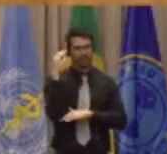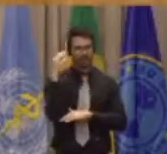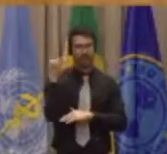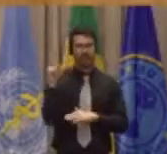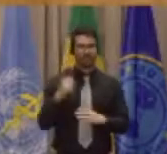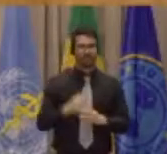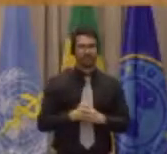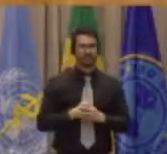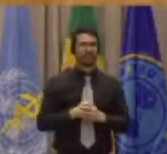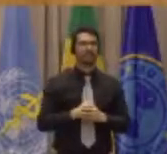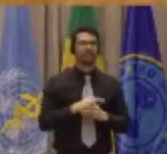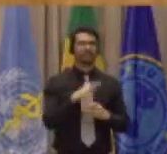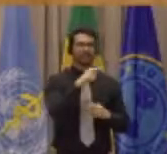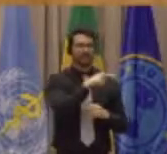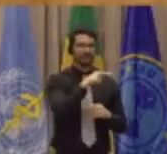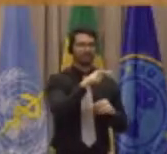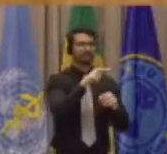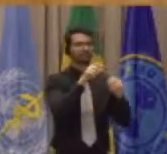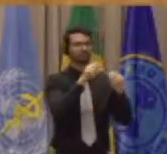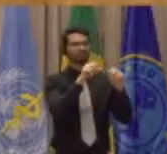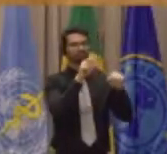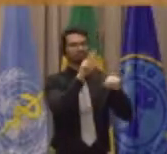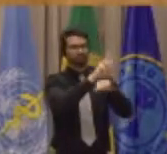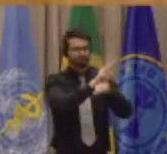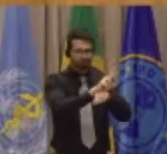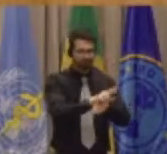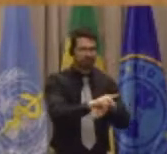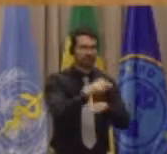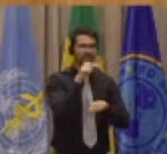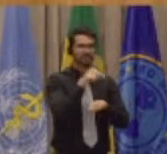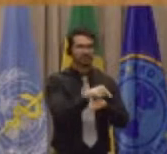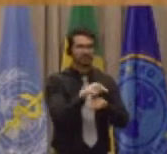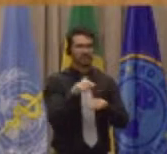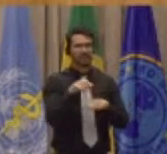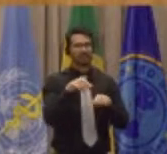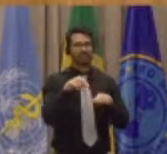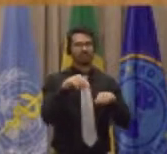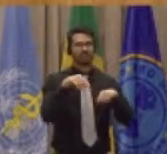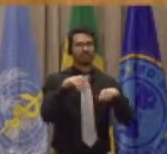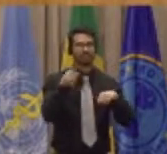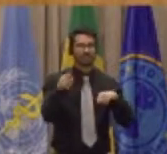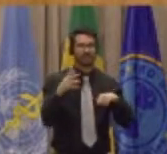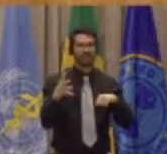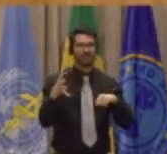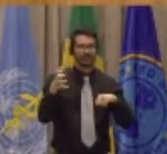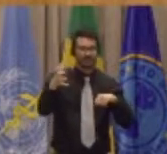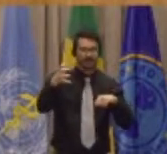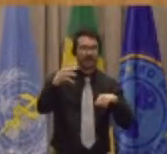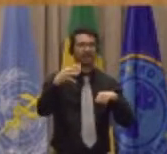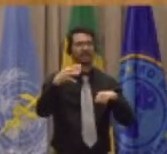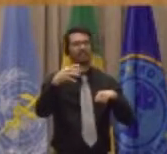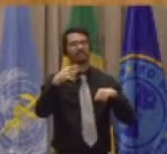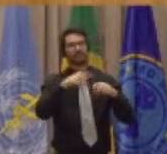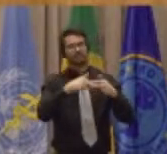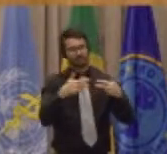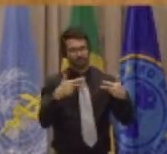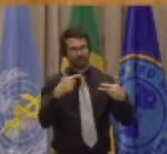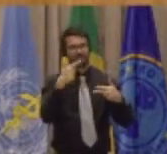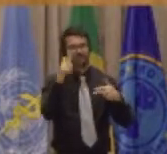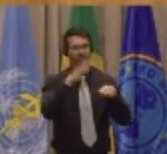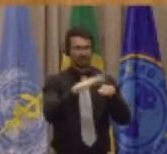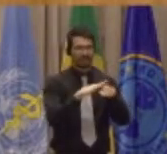case, the surveillance system of microbiological